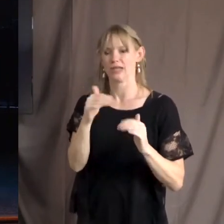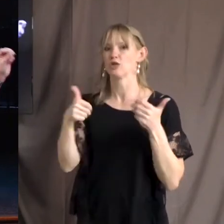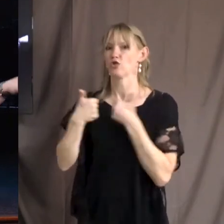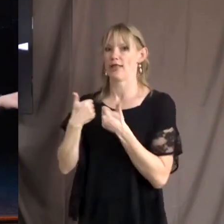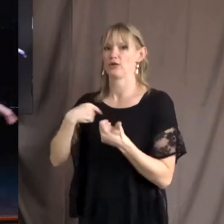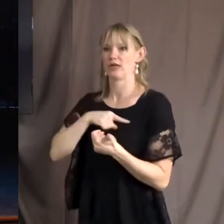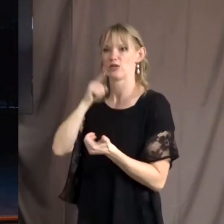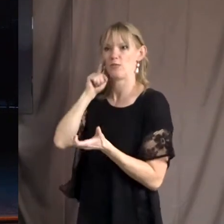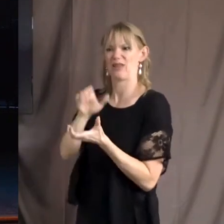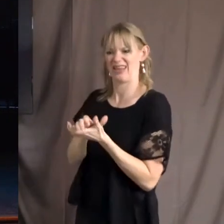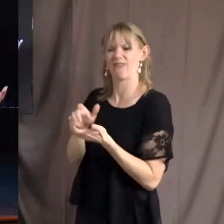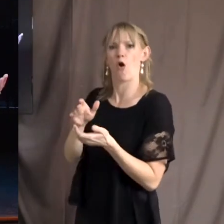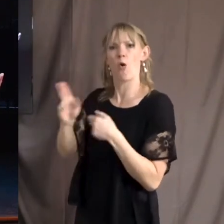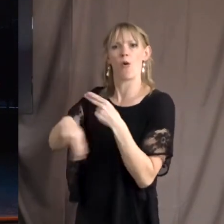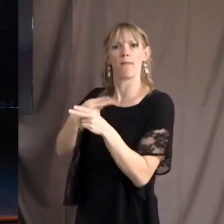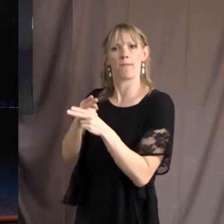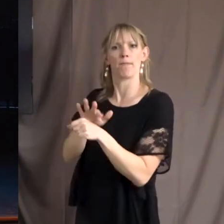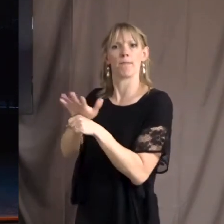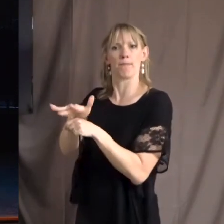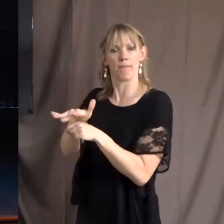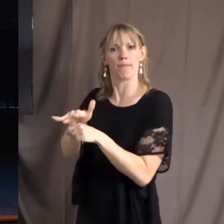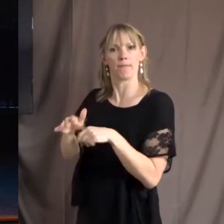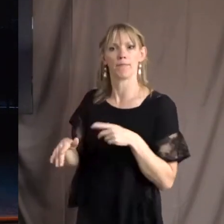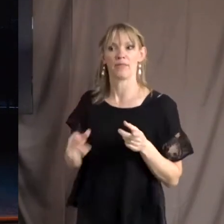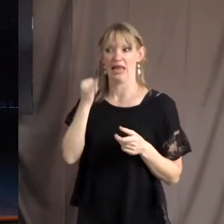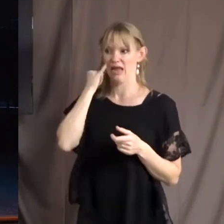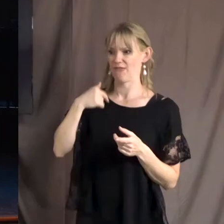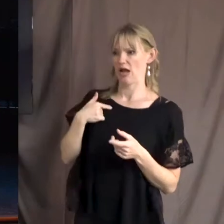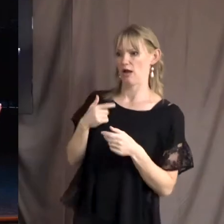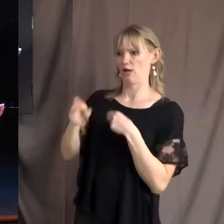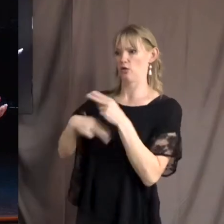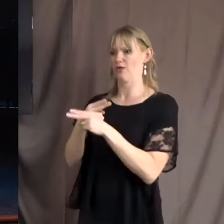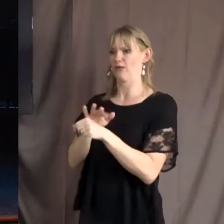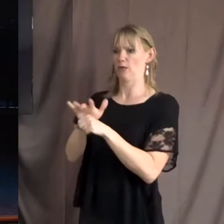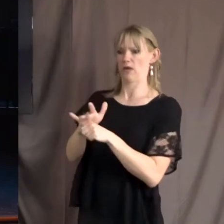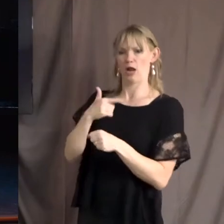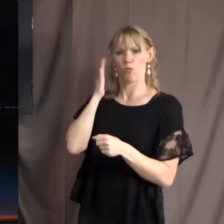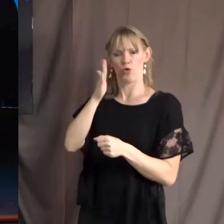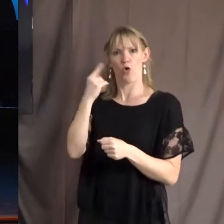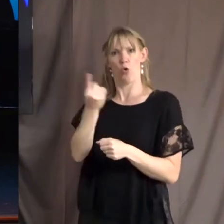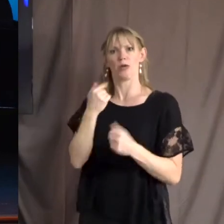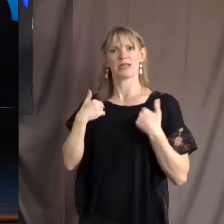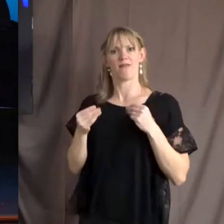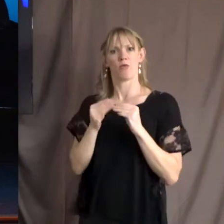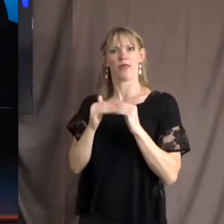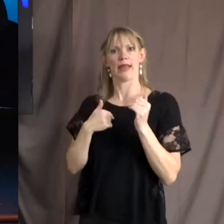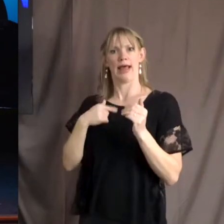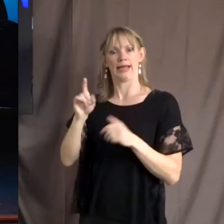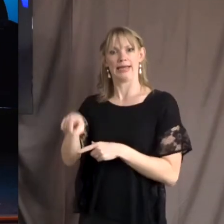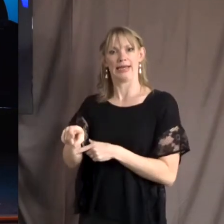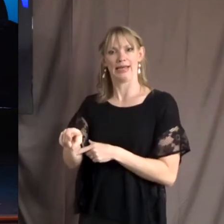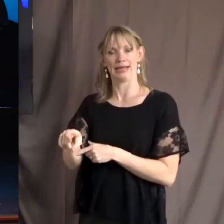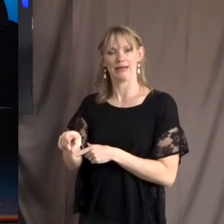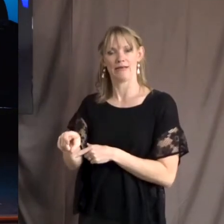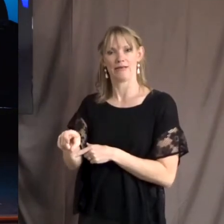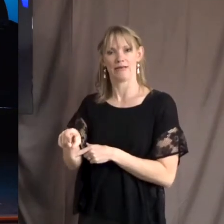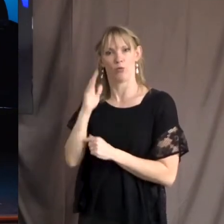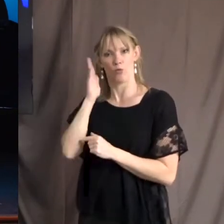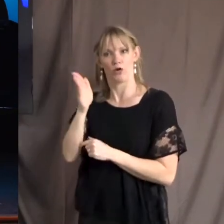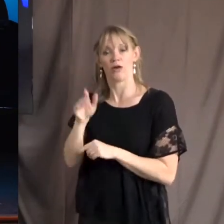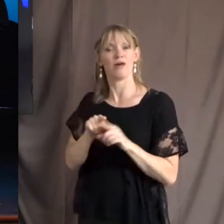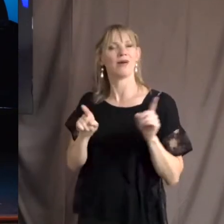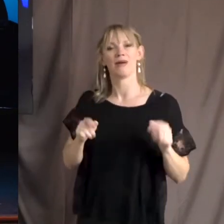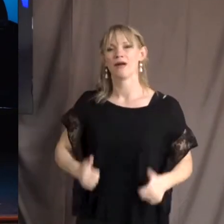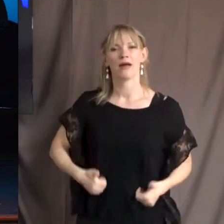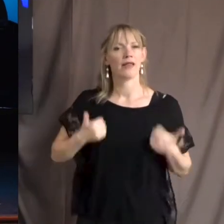Because we want to say, if this were an abundant universe, wouldn't I always have more than I need all the time? But that's not how life works. That's